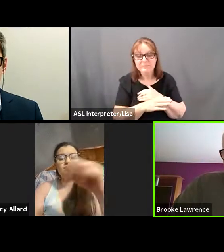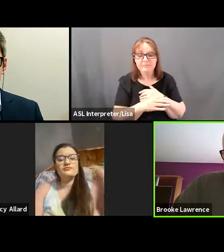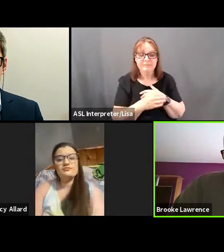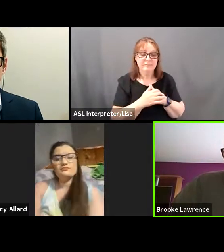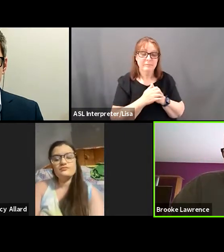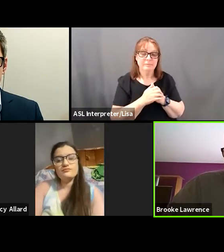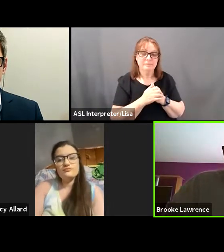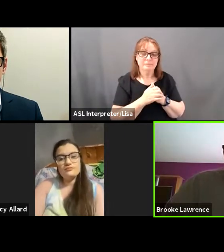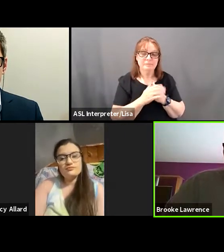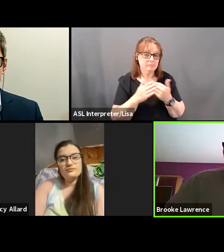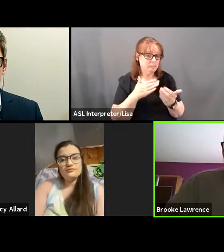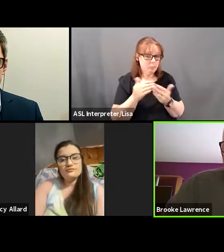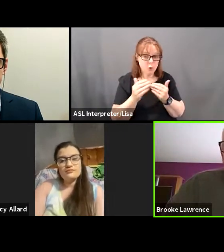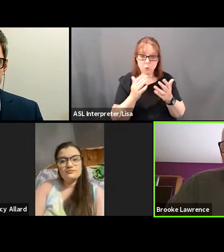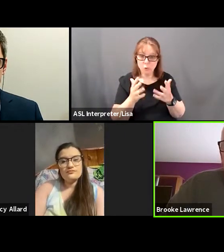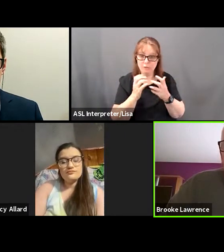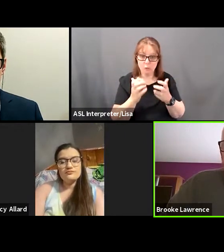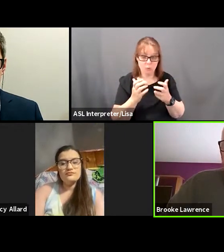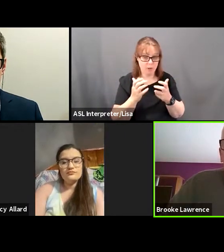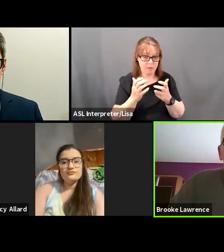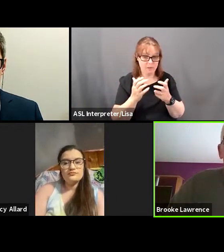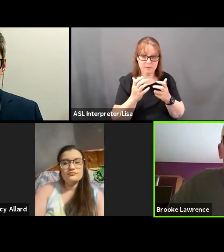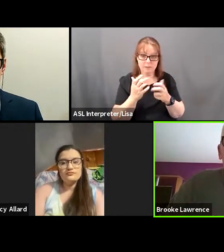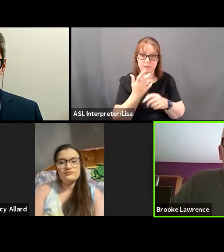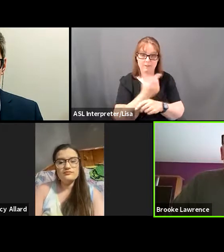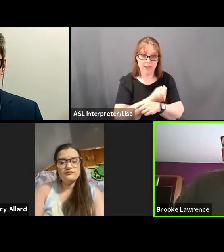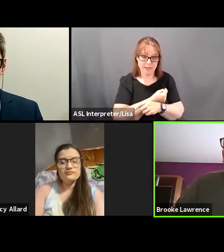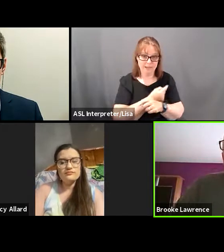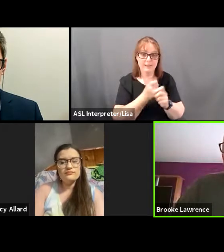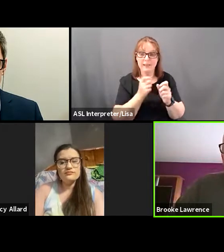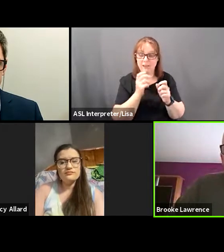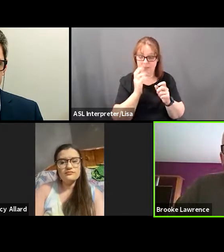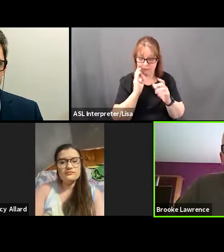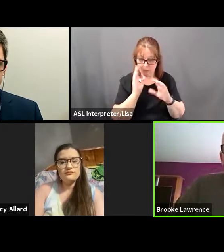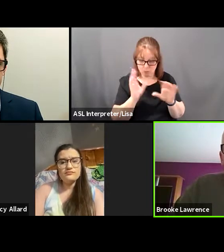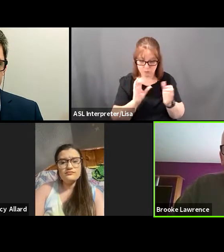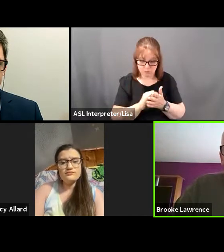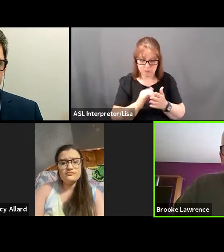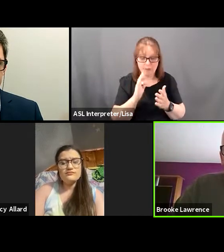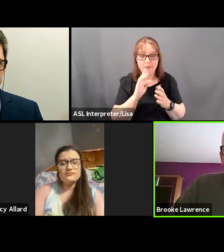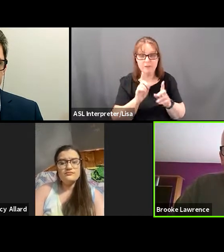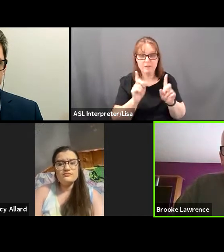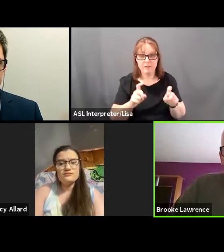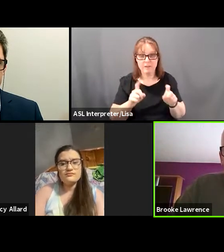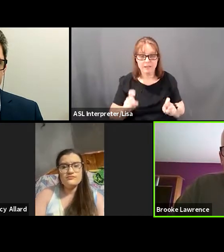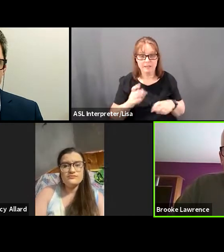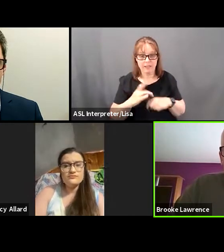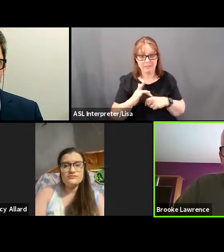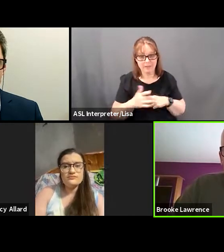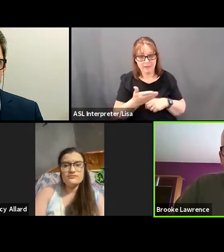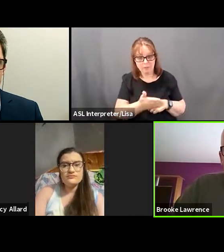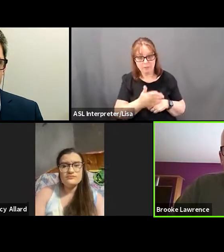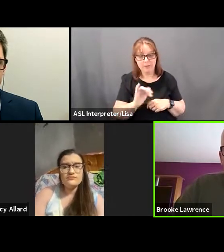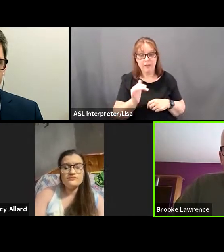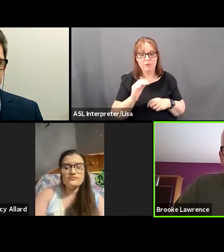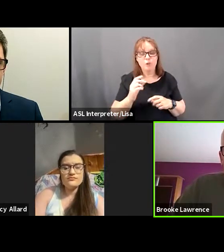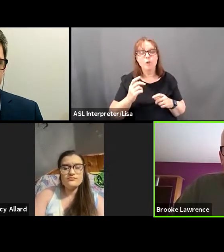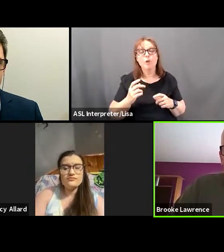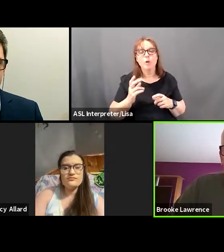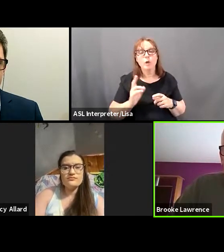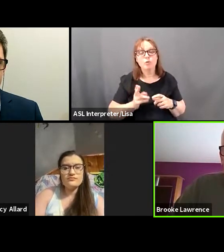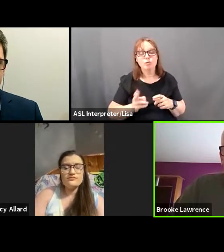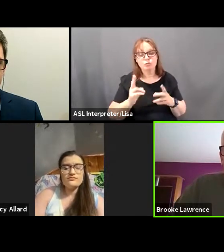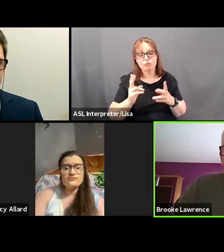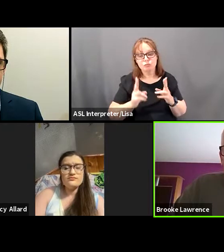whomever would like to be vaccinated done. We'll also have some testing ability there as well, with some rapid testing and PCR testing